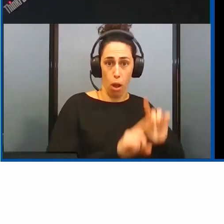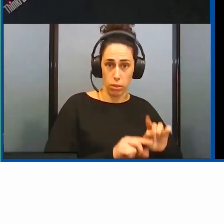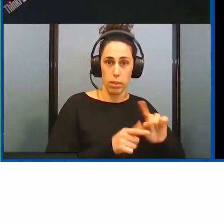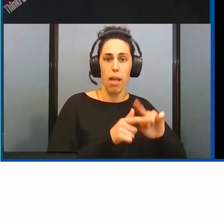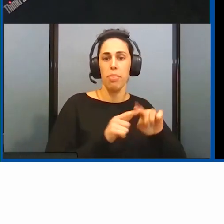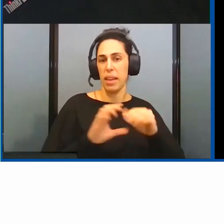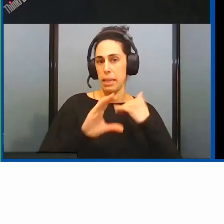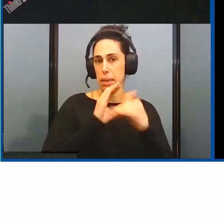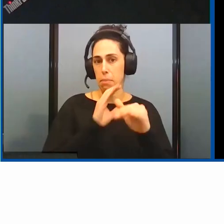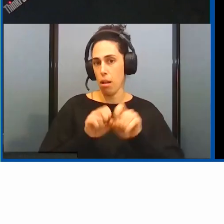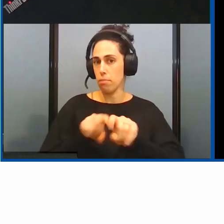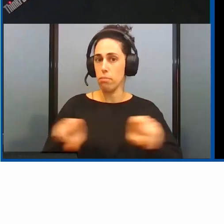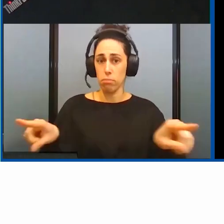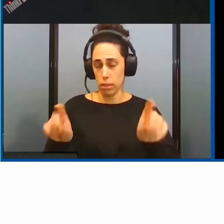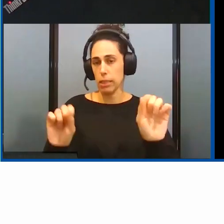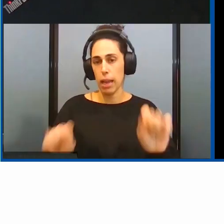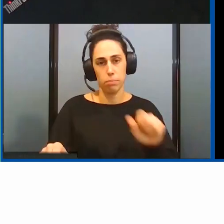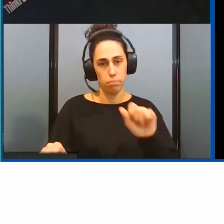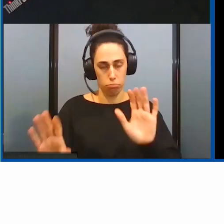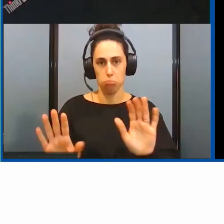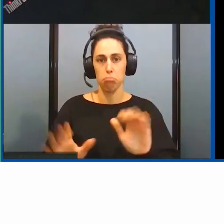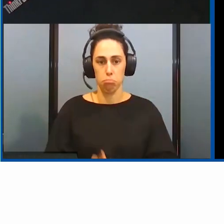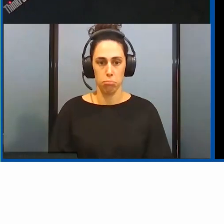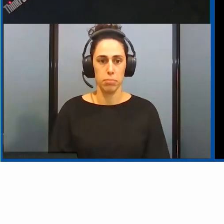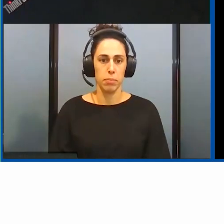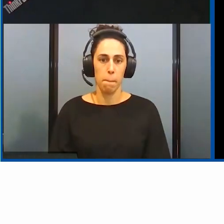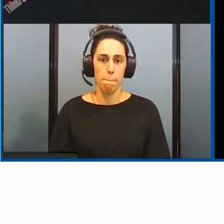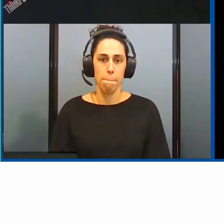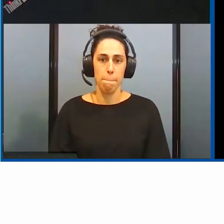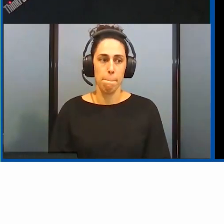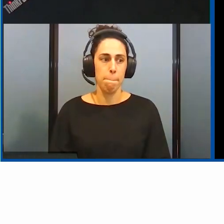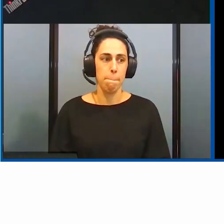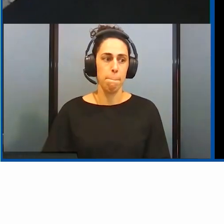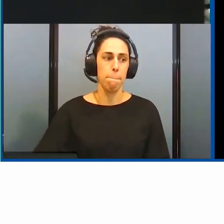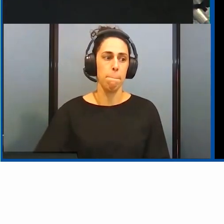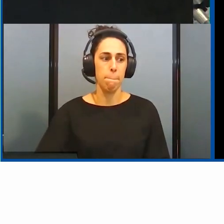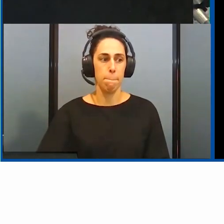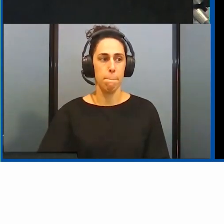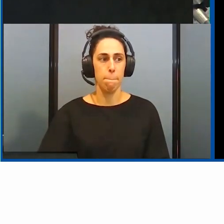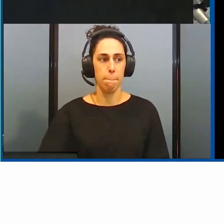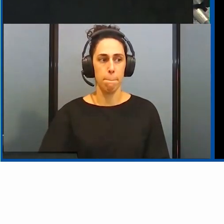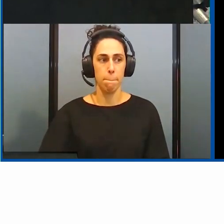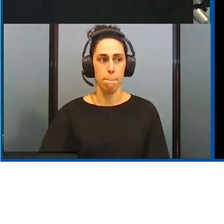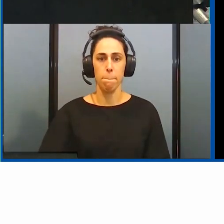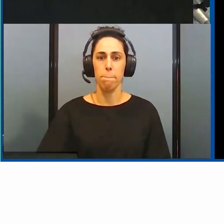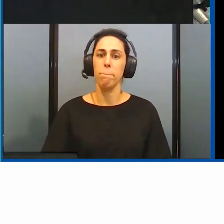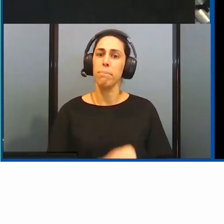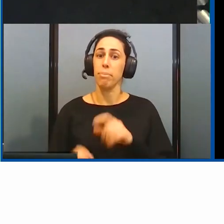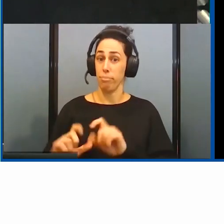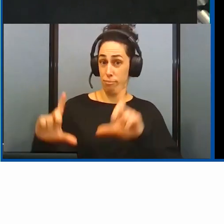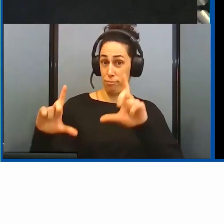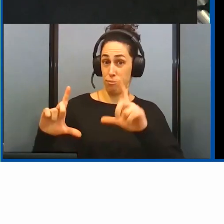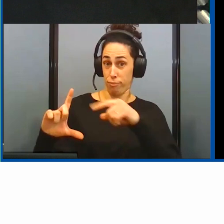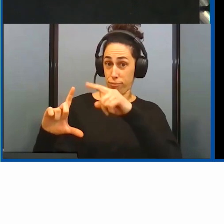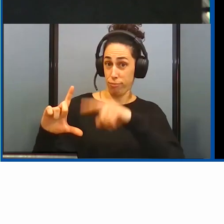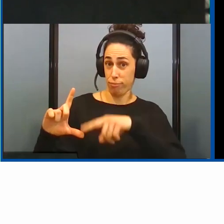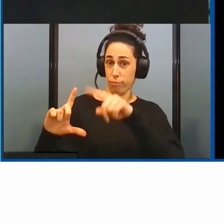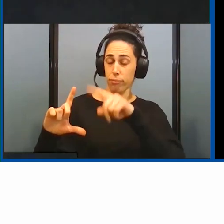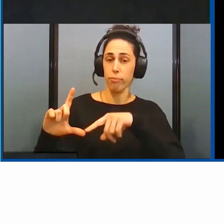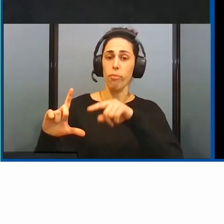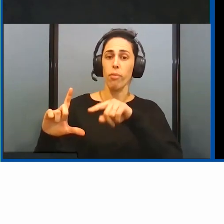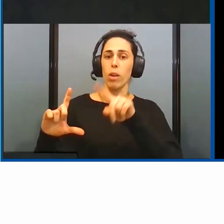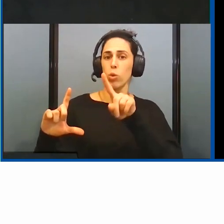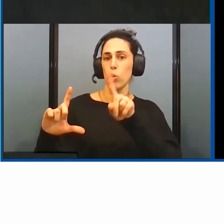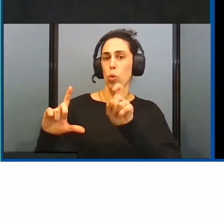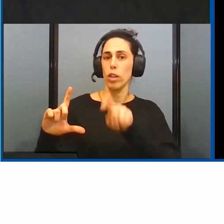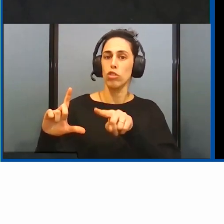So kind of a overall challenging questions that I like to pose for you to think about is, how do the unique vulnerabilities of young people,